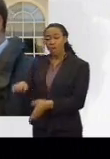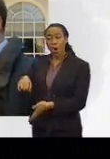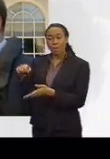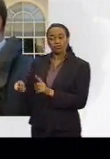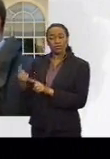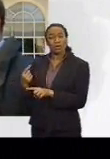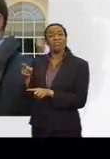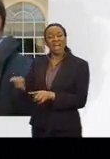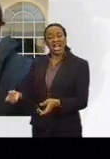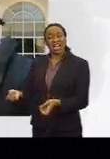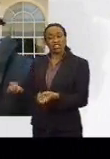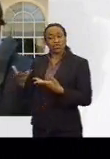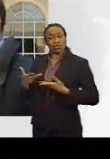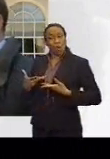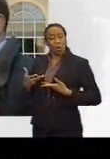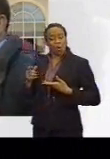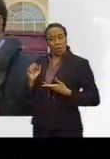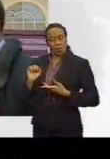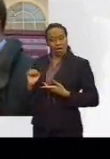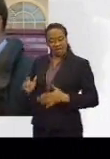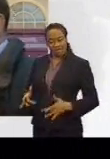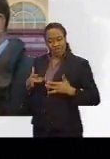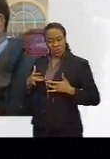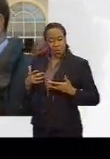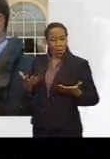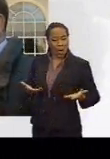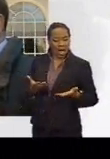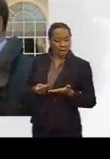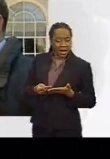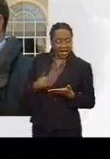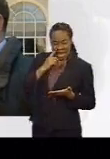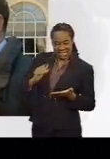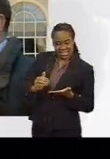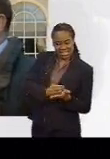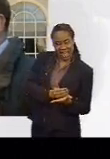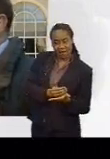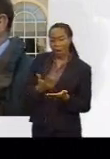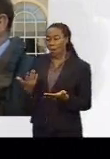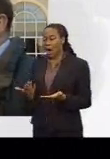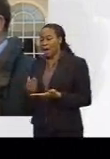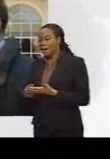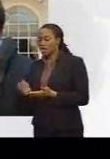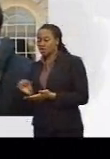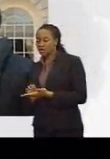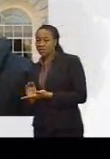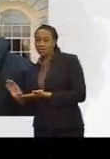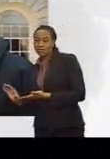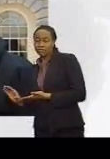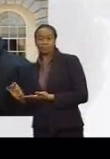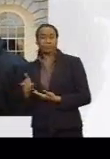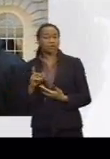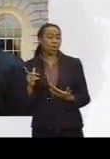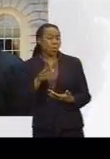they feel the priorities are, where cuts should fall, where investment should take place, if there's any capacity for investment. So which areas are looking vulnerable at the